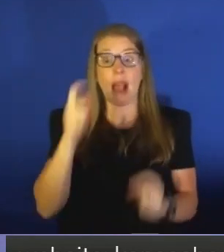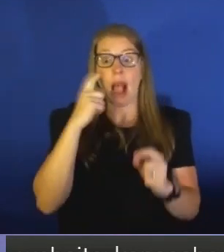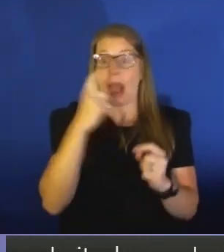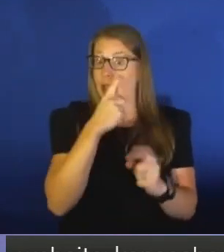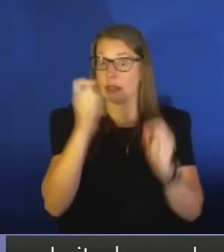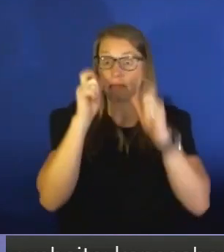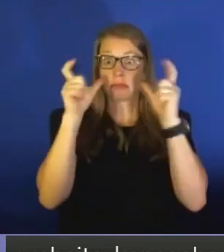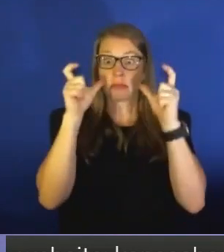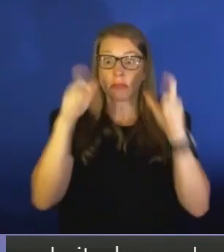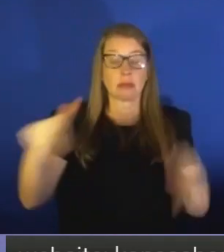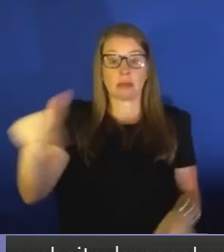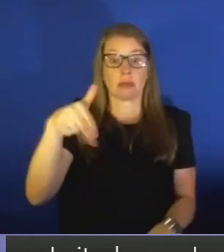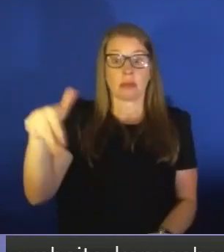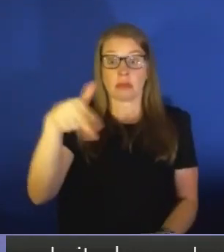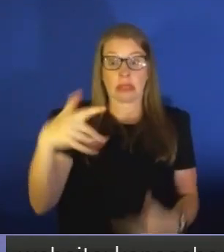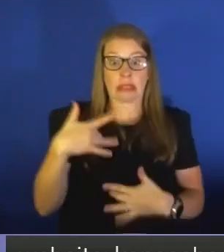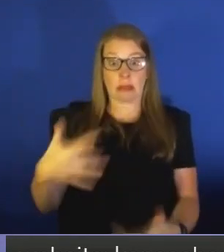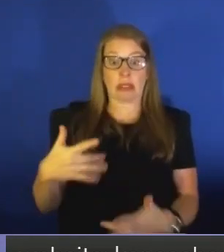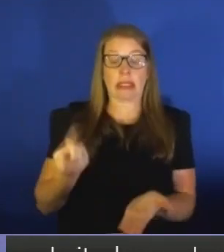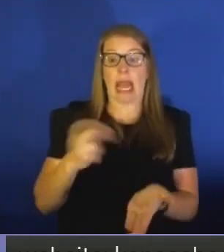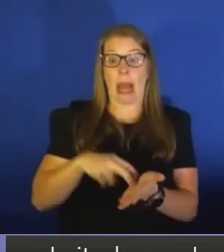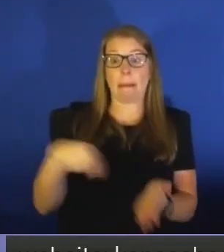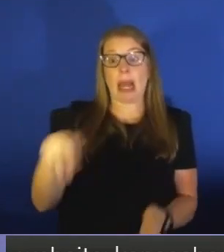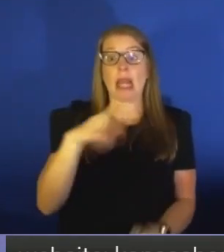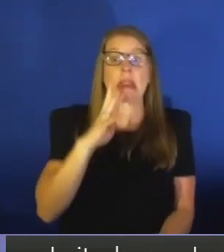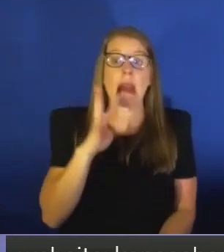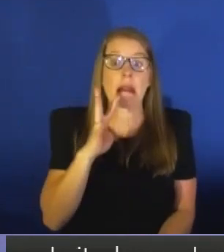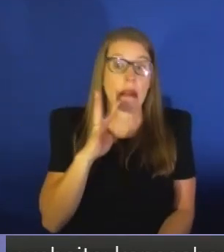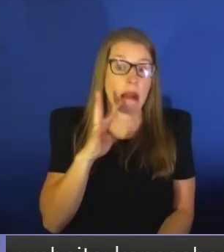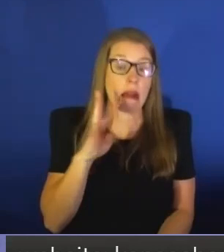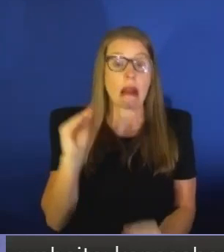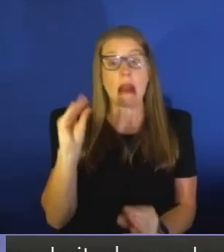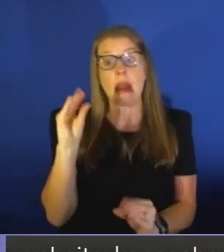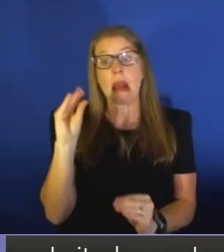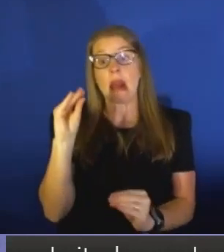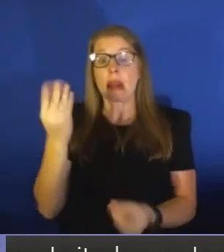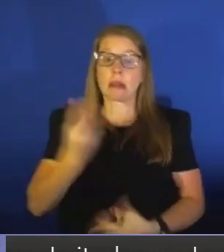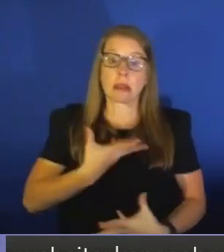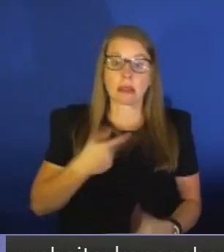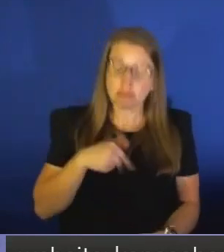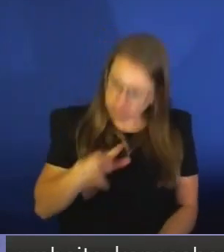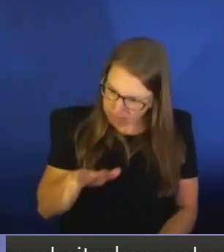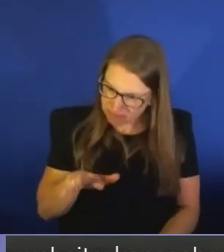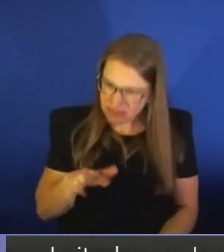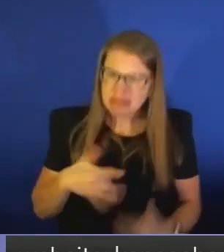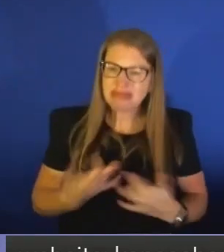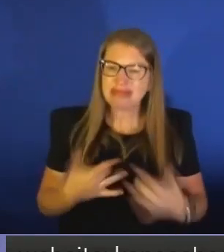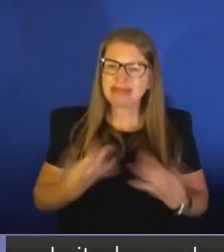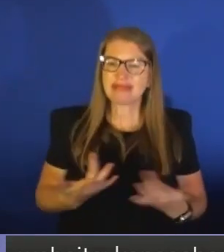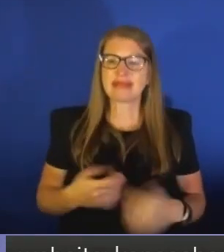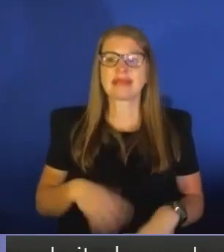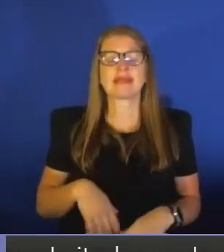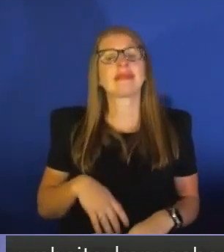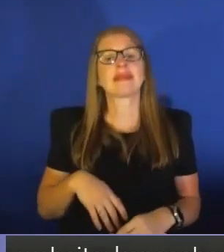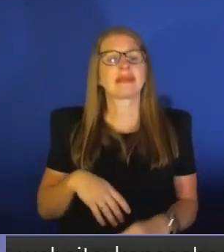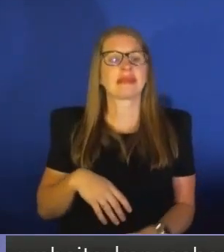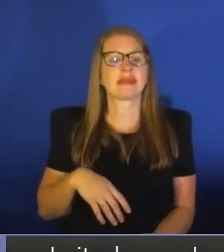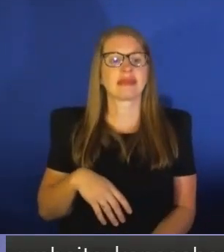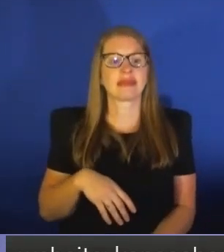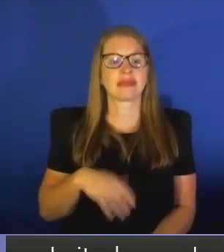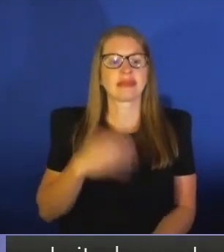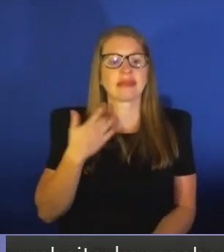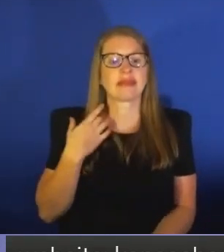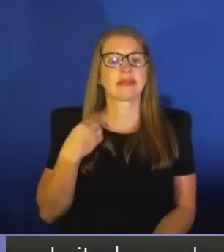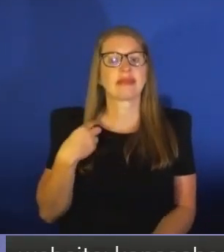running around often, standing up, talking, telling me things, and you're like, what's going on? But but they were